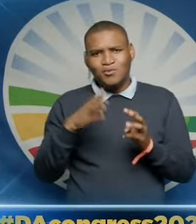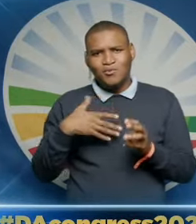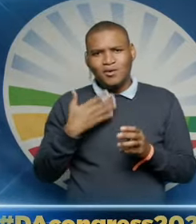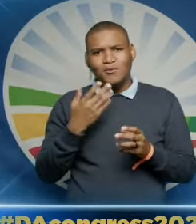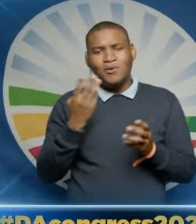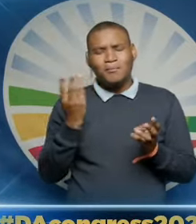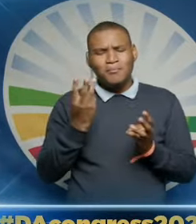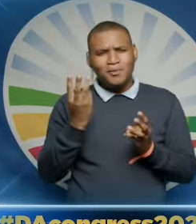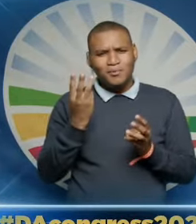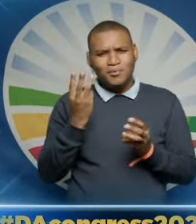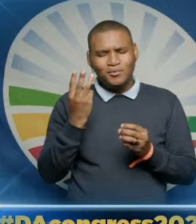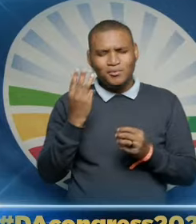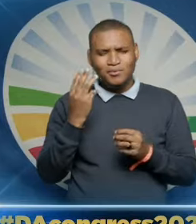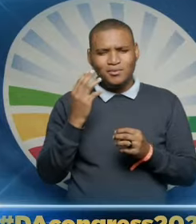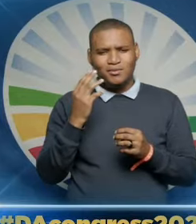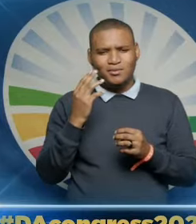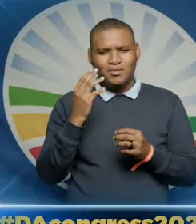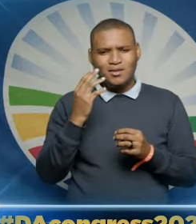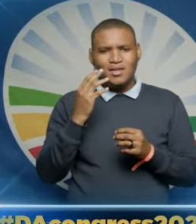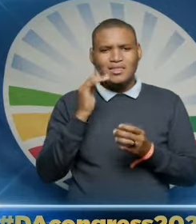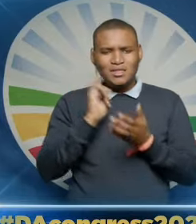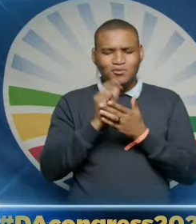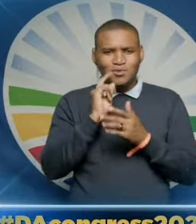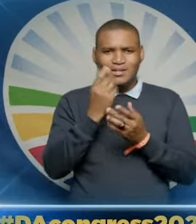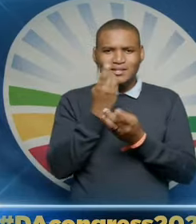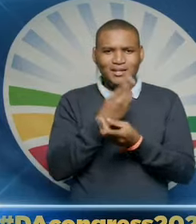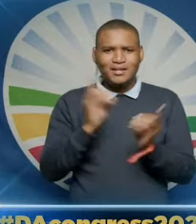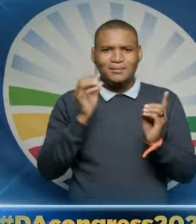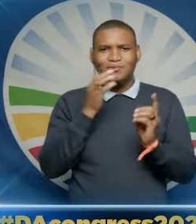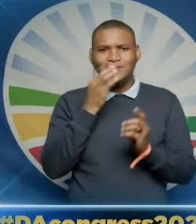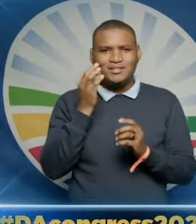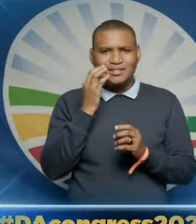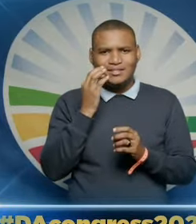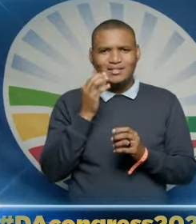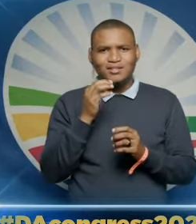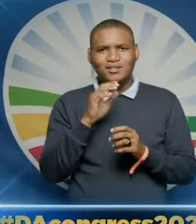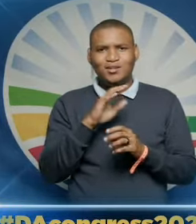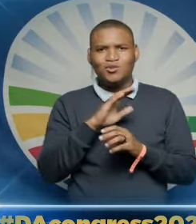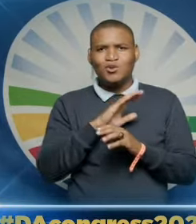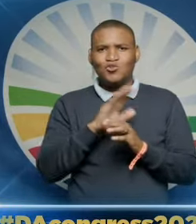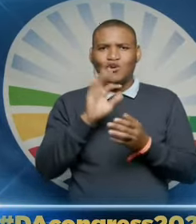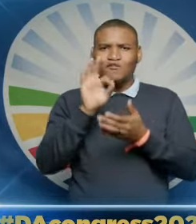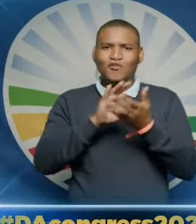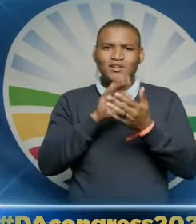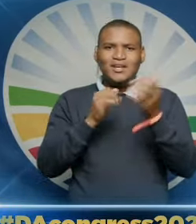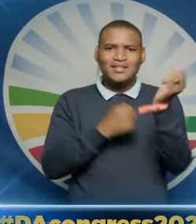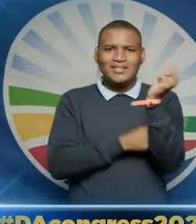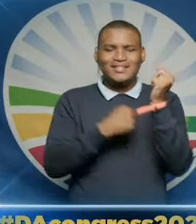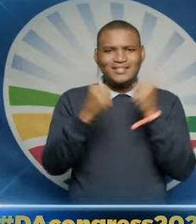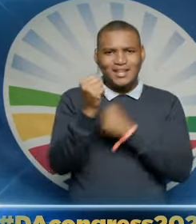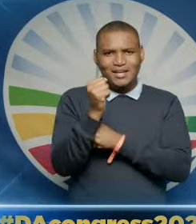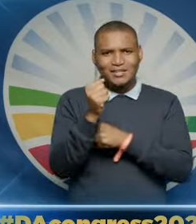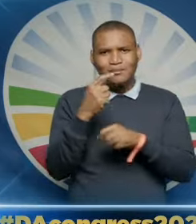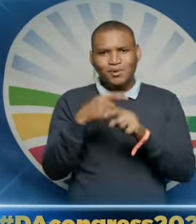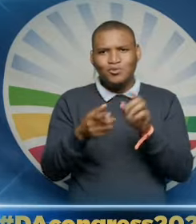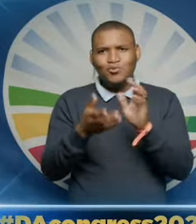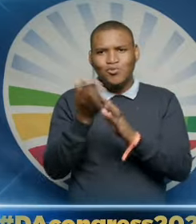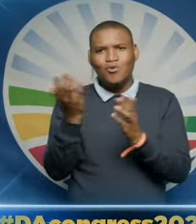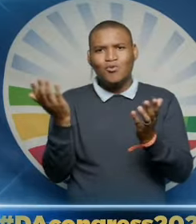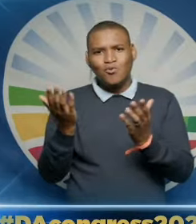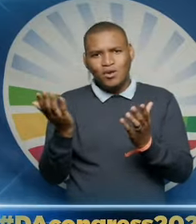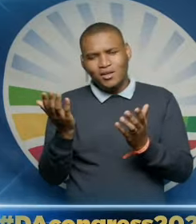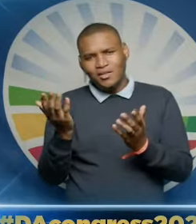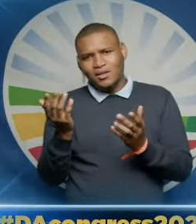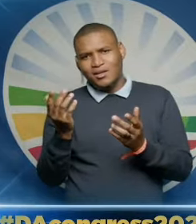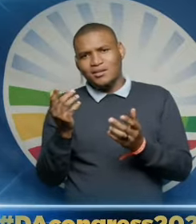important is that internal democracy says you are not voting as a structure. You will see patterns. You will go where the delegates from the